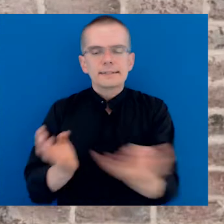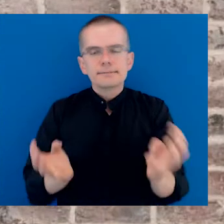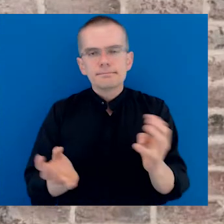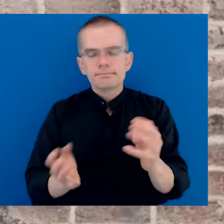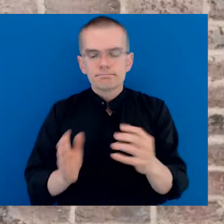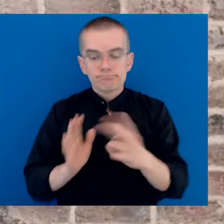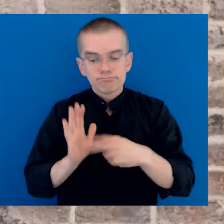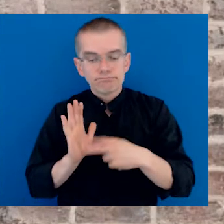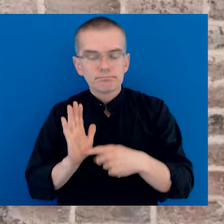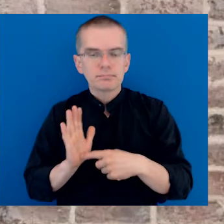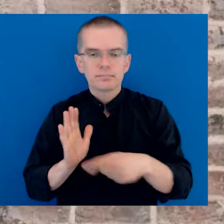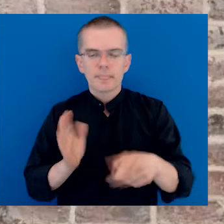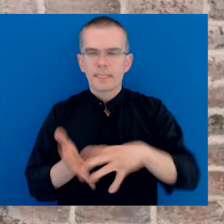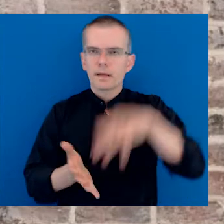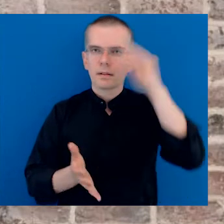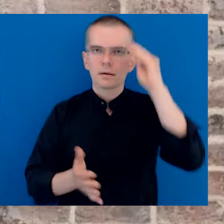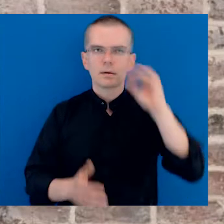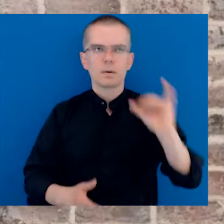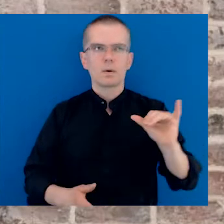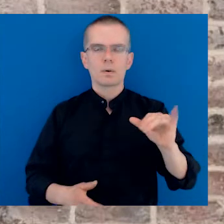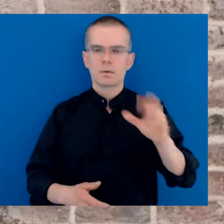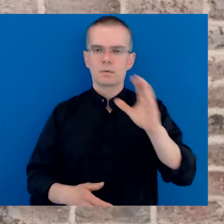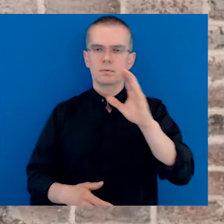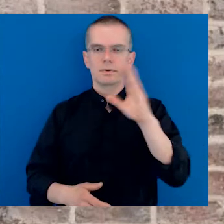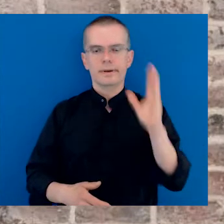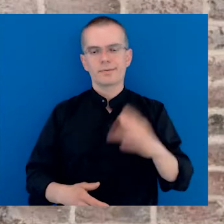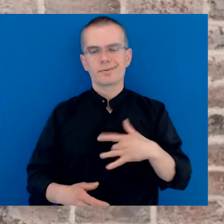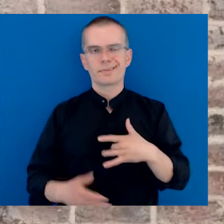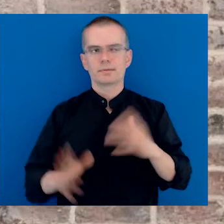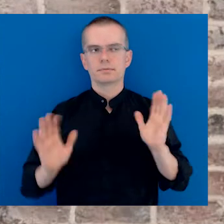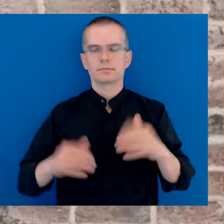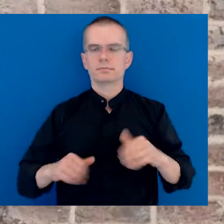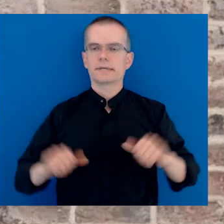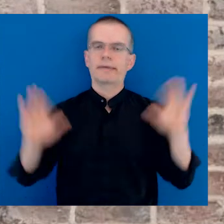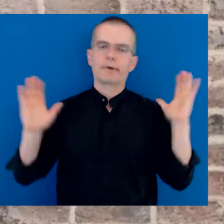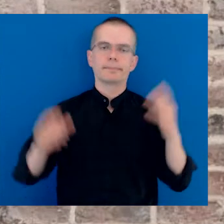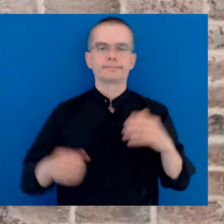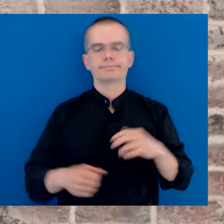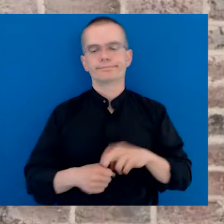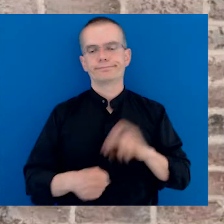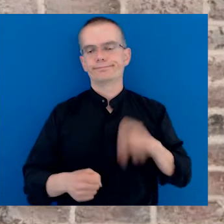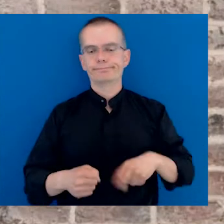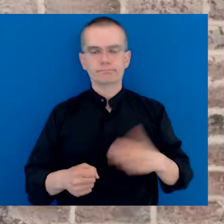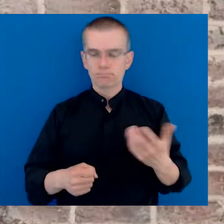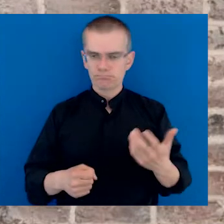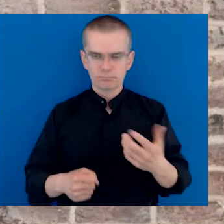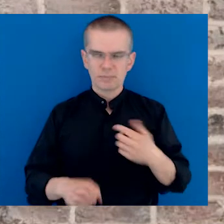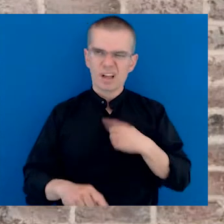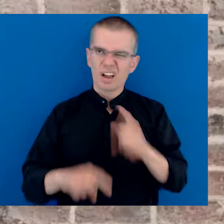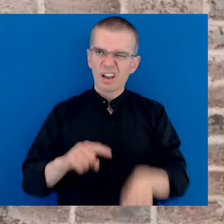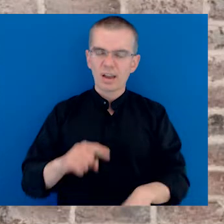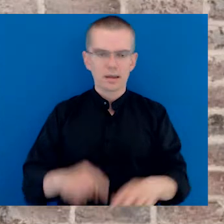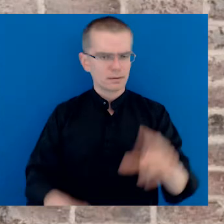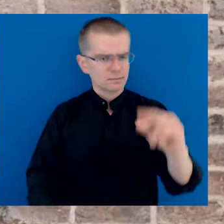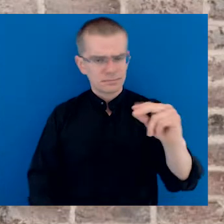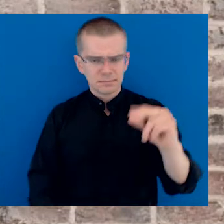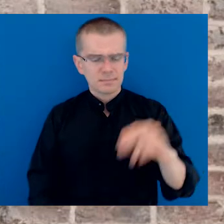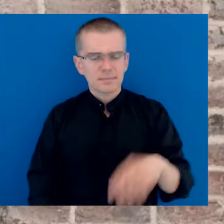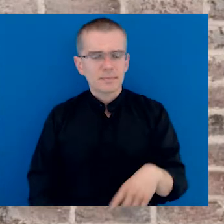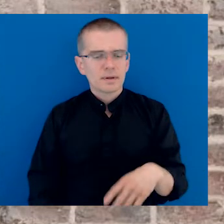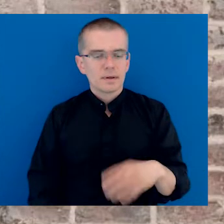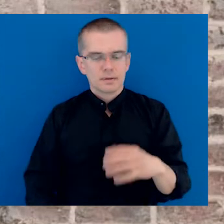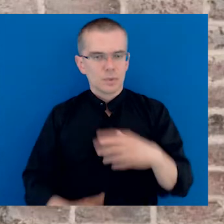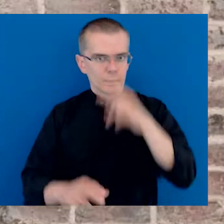kids, never to count themselves out, never to say I can't. And it's really